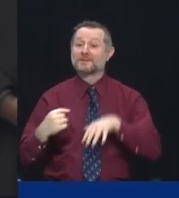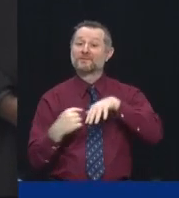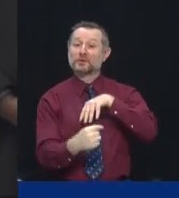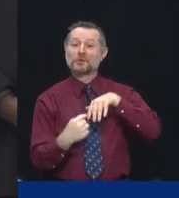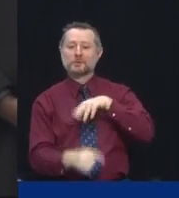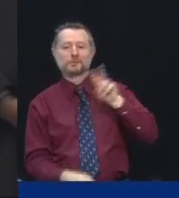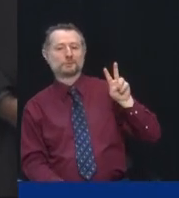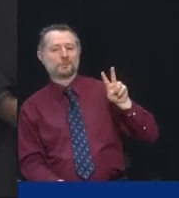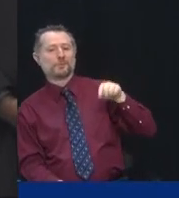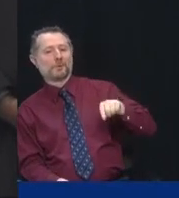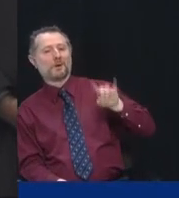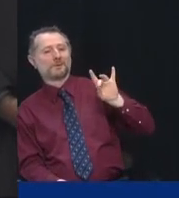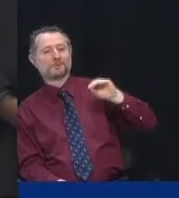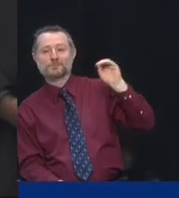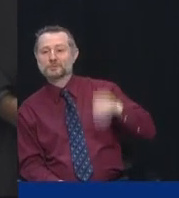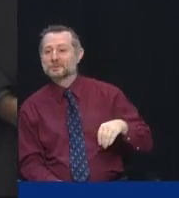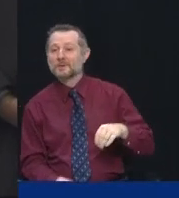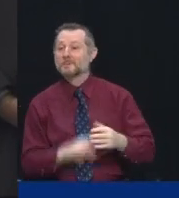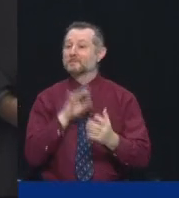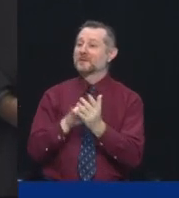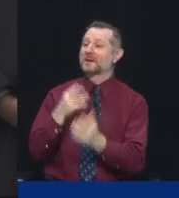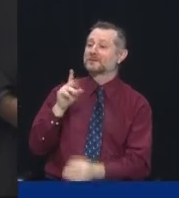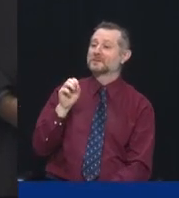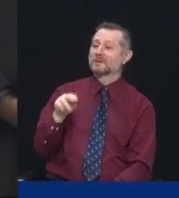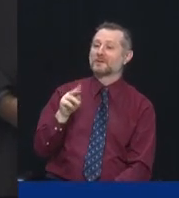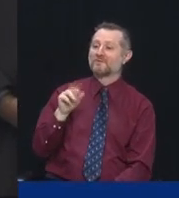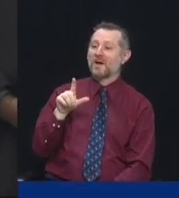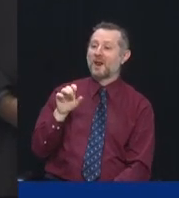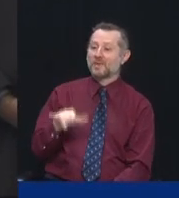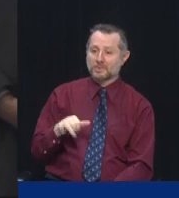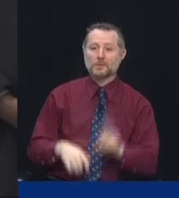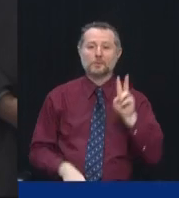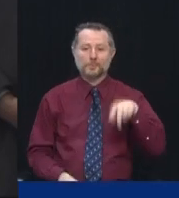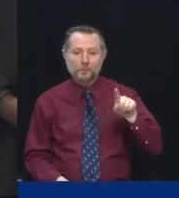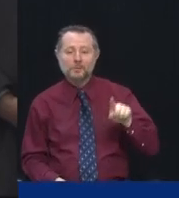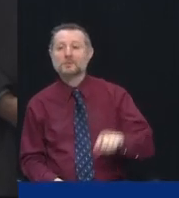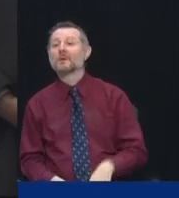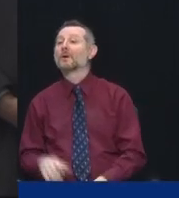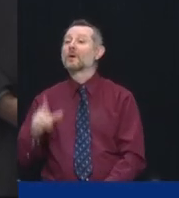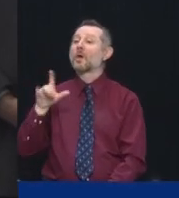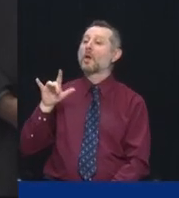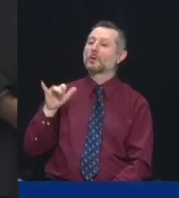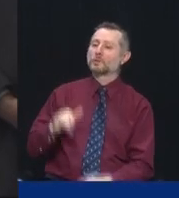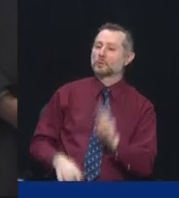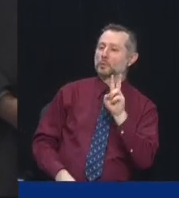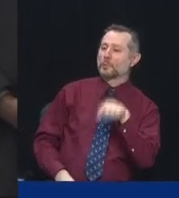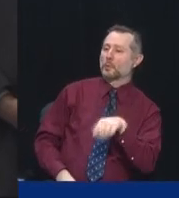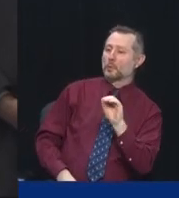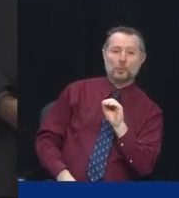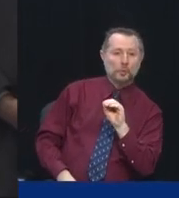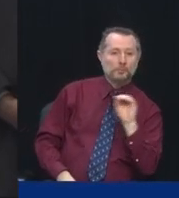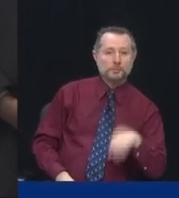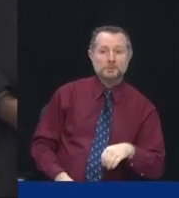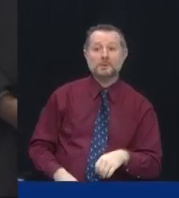2.8%. Mid-Hudson, 2.1%. Long Island, 2%. New York